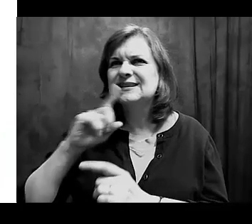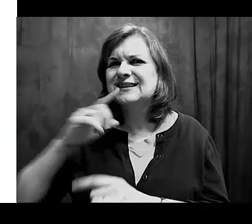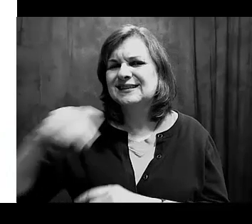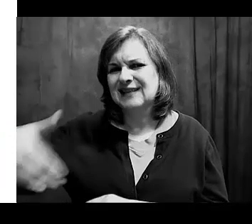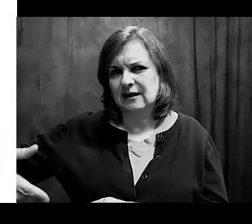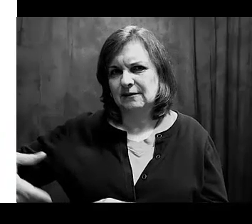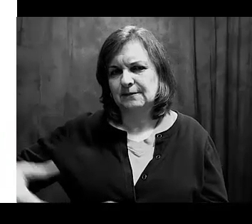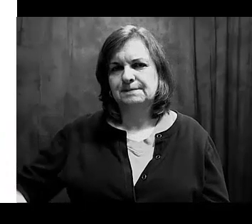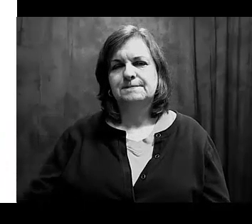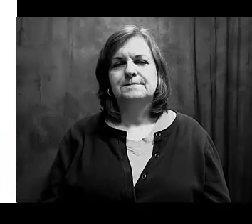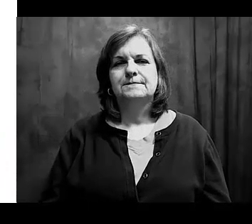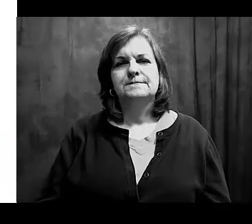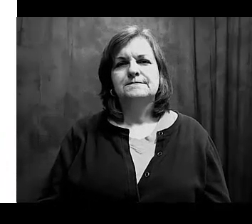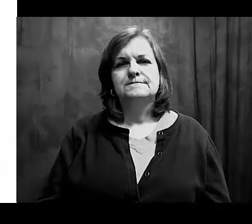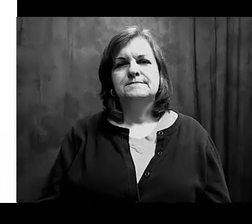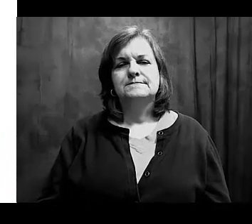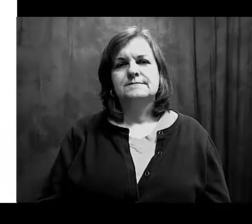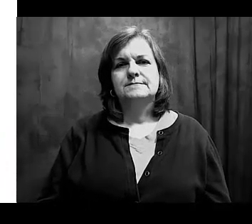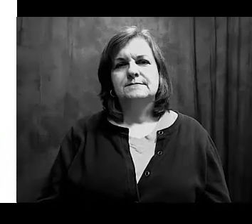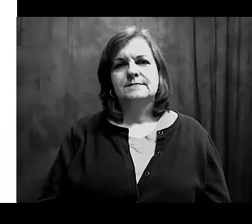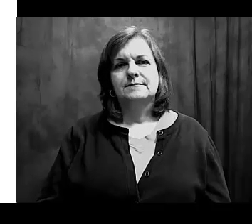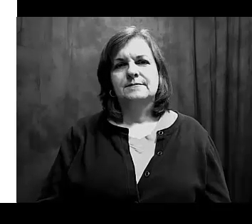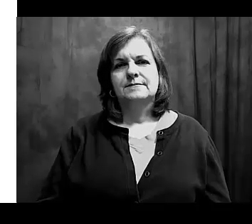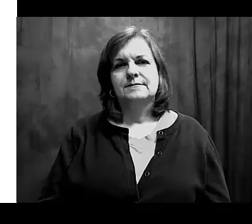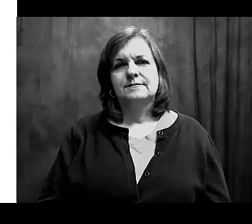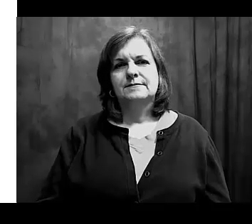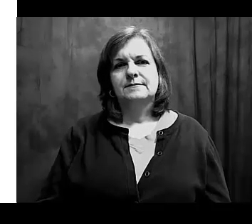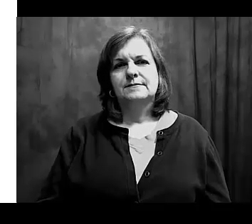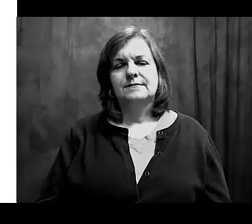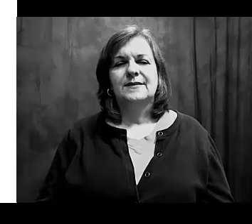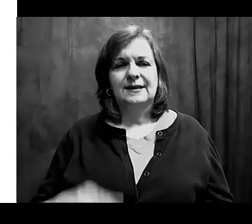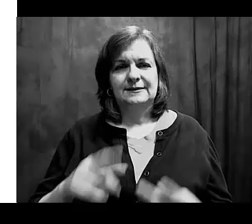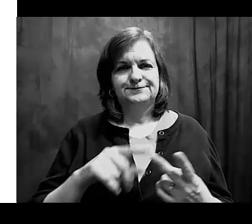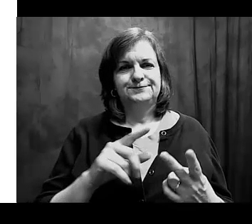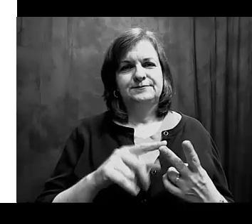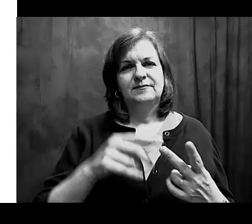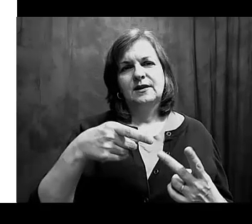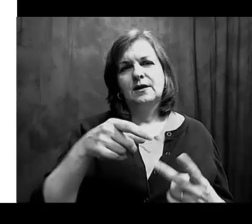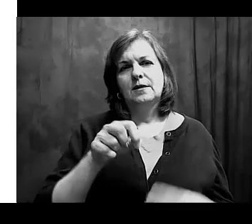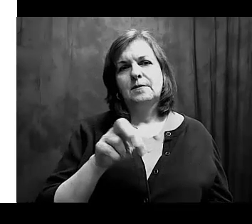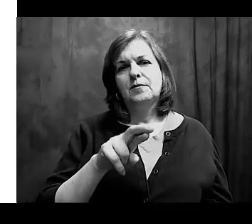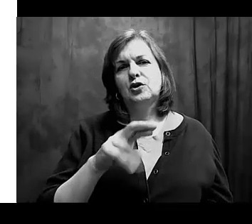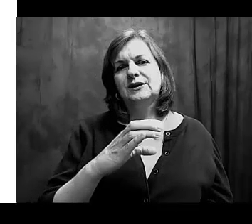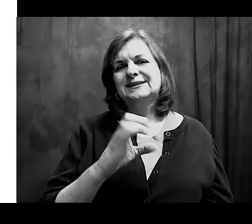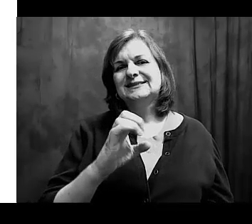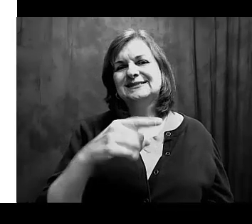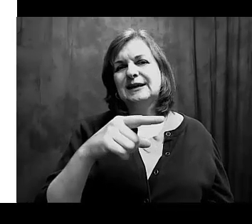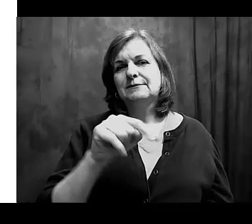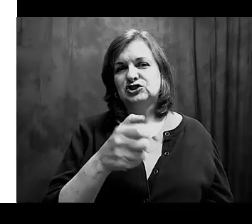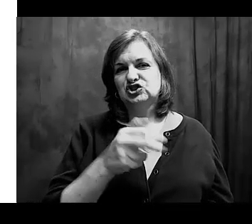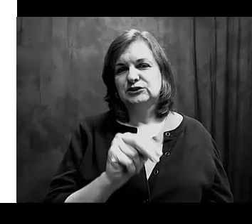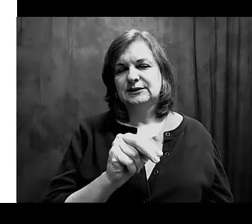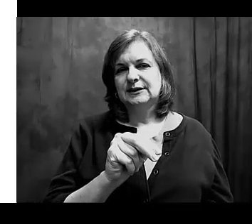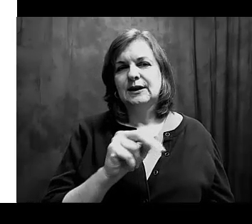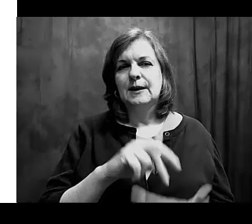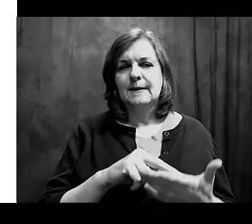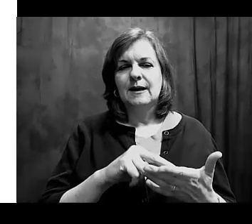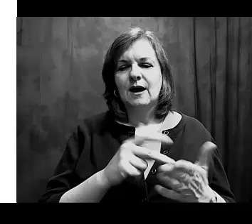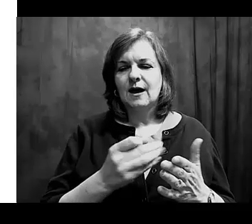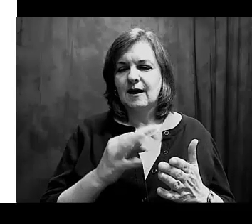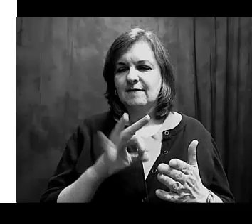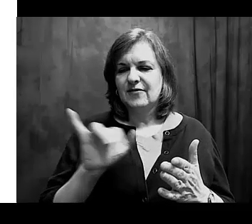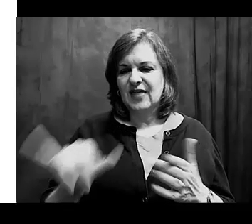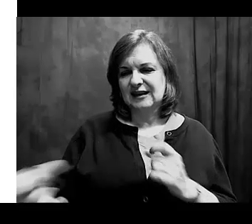So what's the difference then between sensing something and perceiving something?